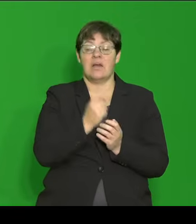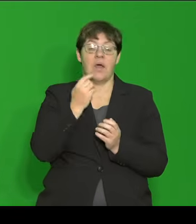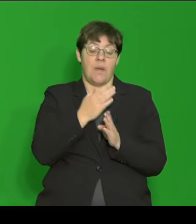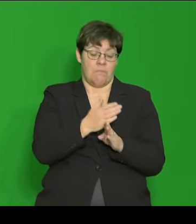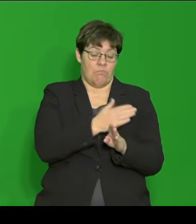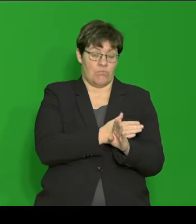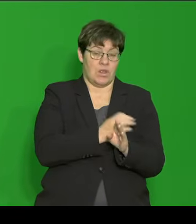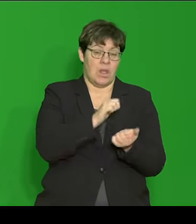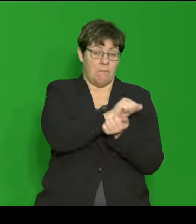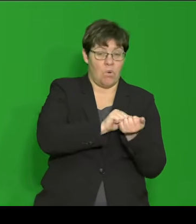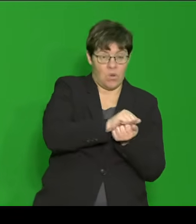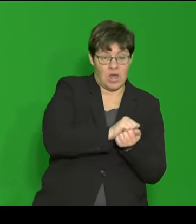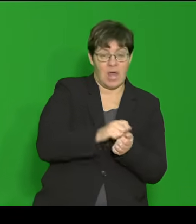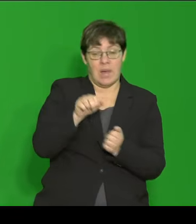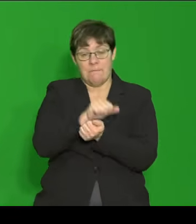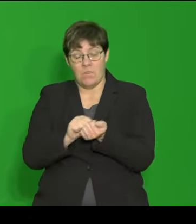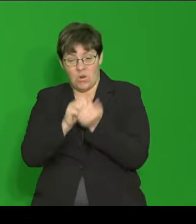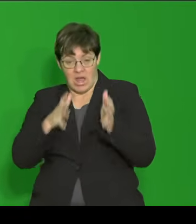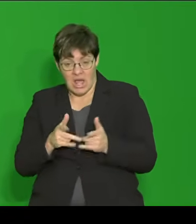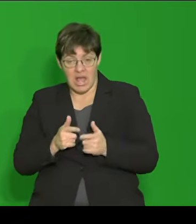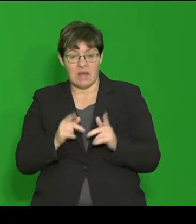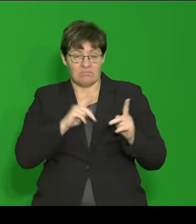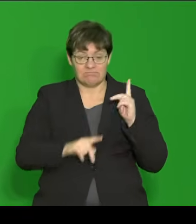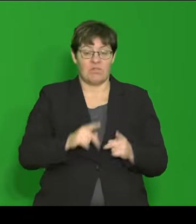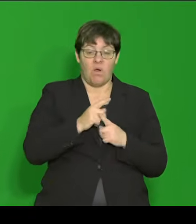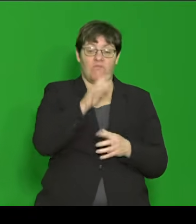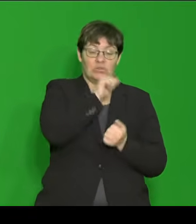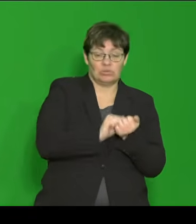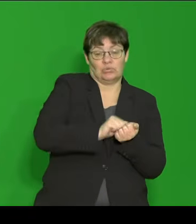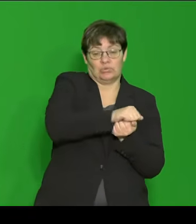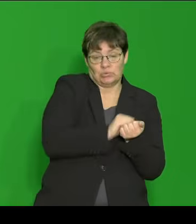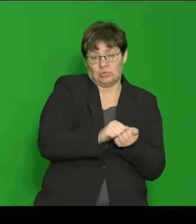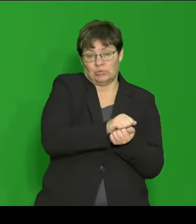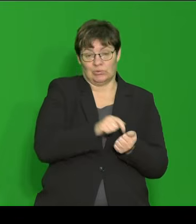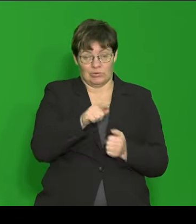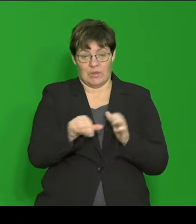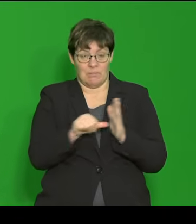molars and premolars that play an important role in the physical process of chewing.